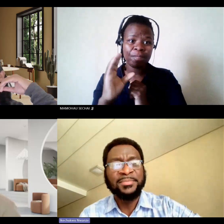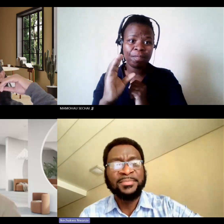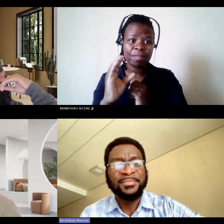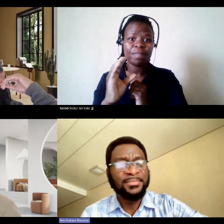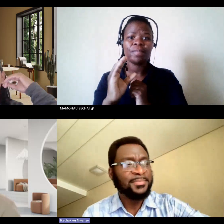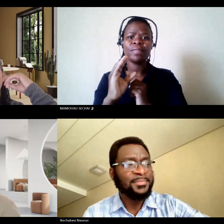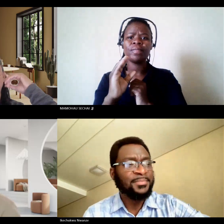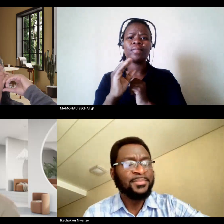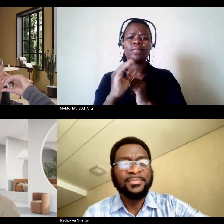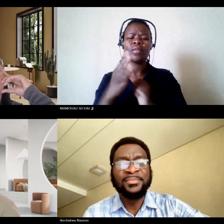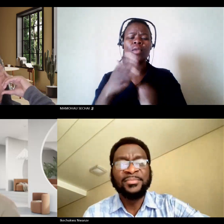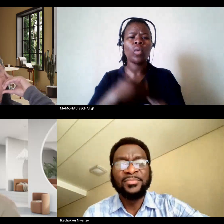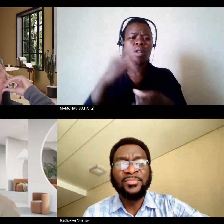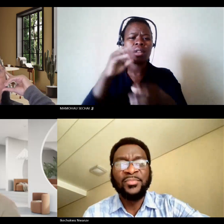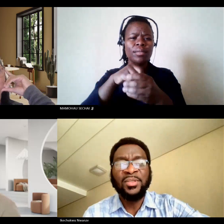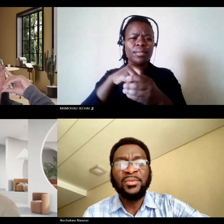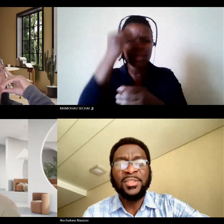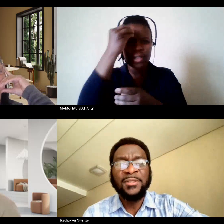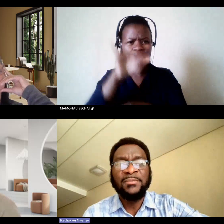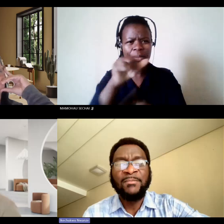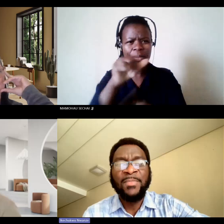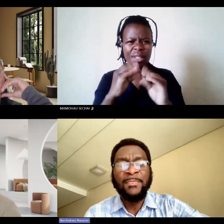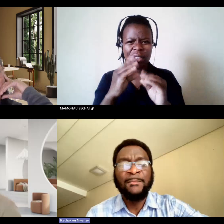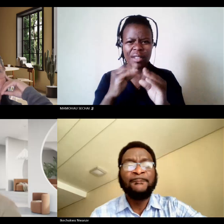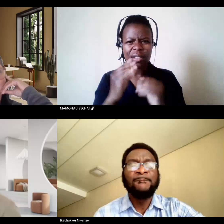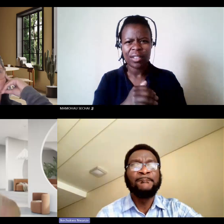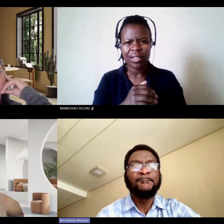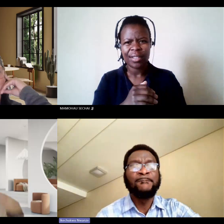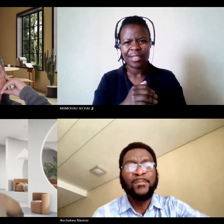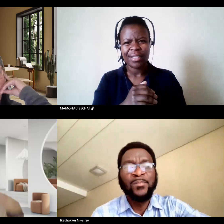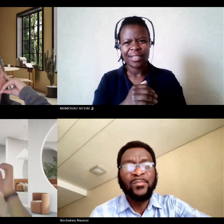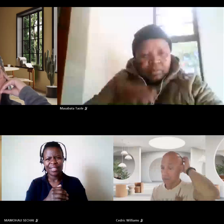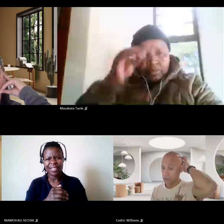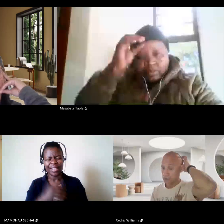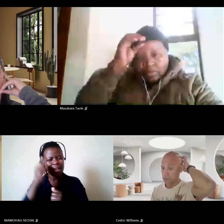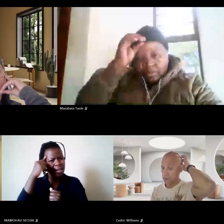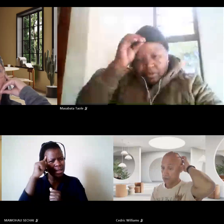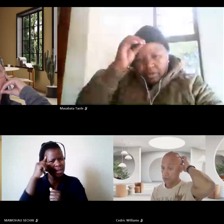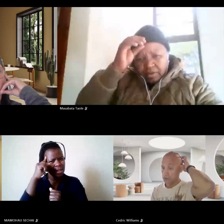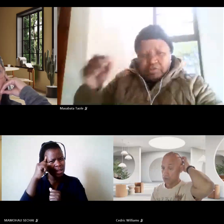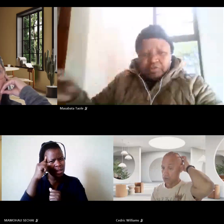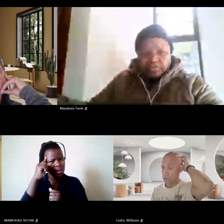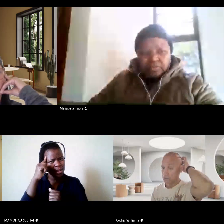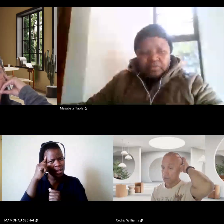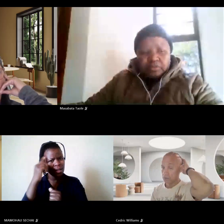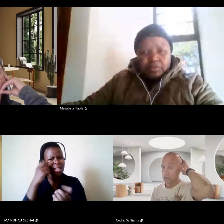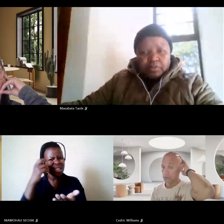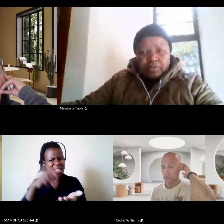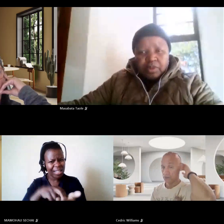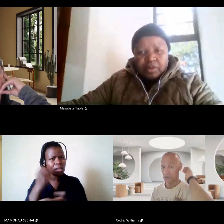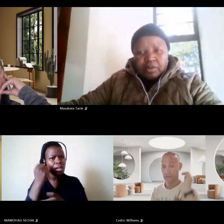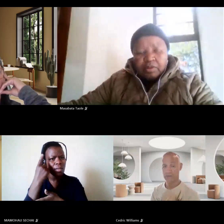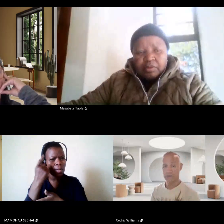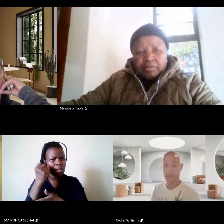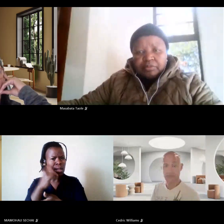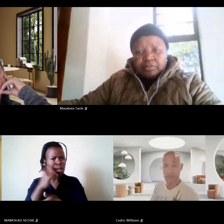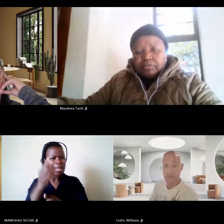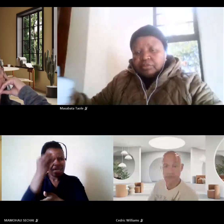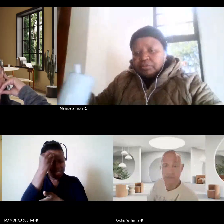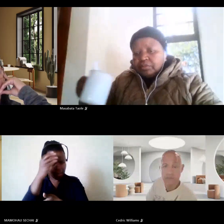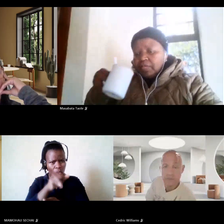talking about? I think for me, it's first I need to understand what exactly it is that you're saying.